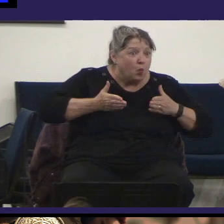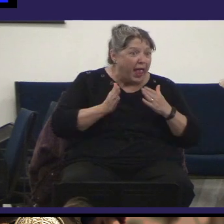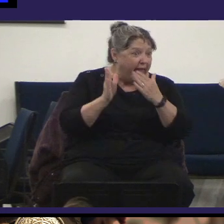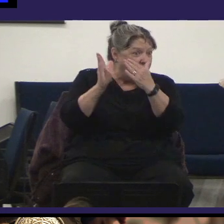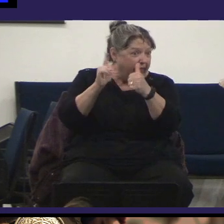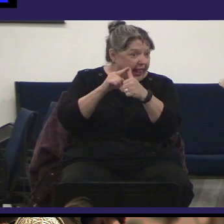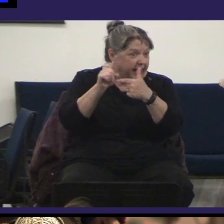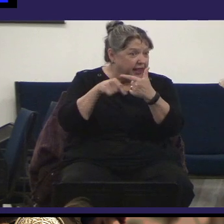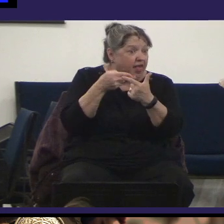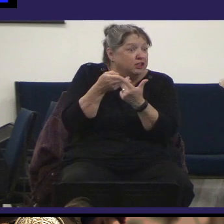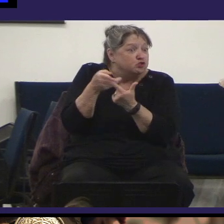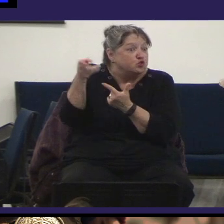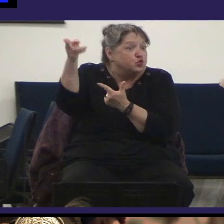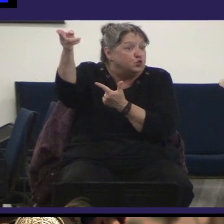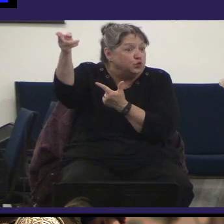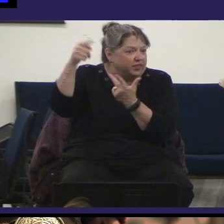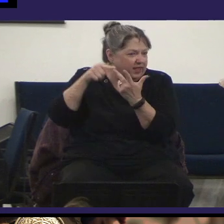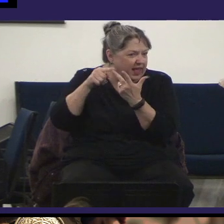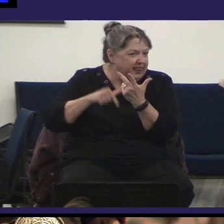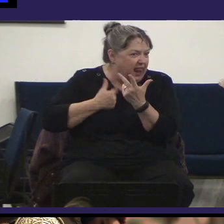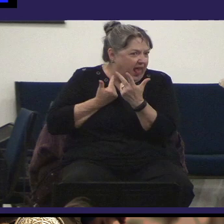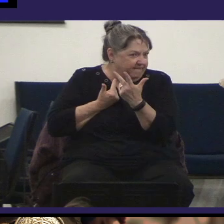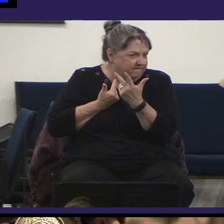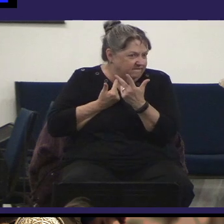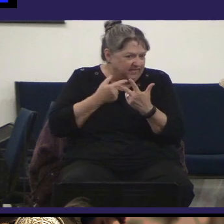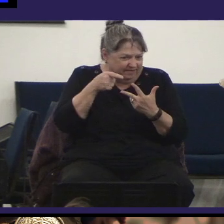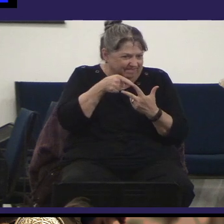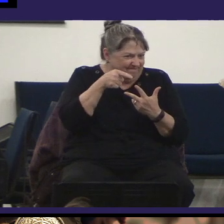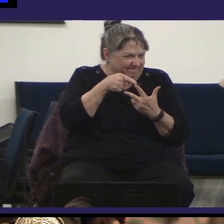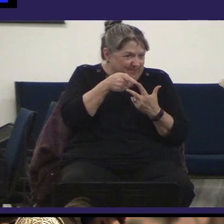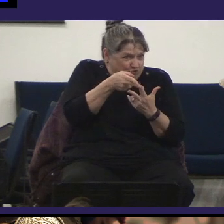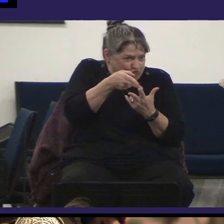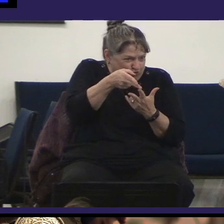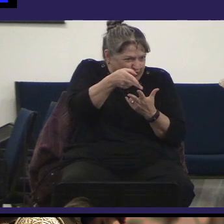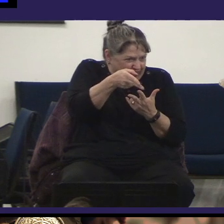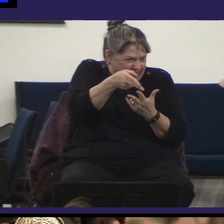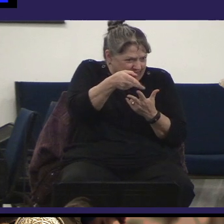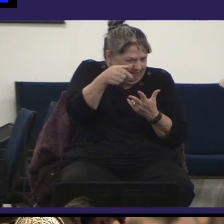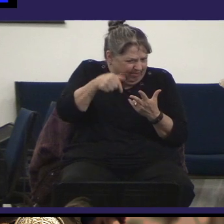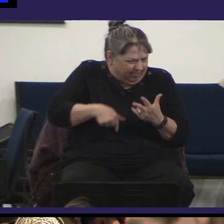I am the truth, I am the life. So